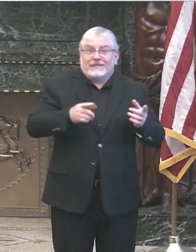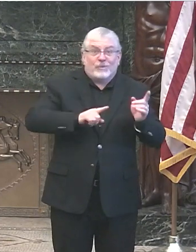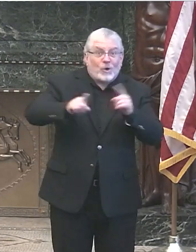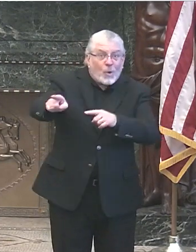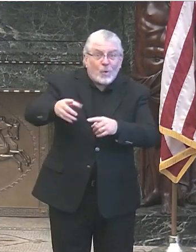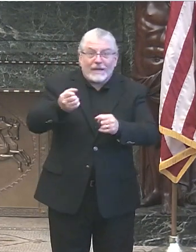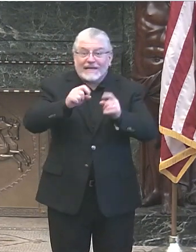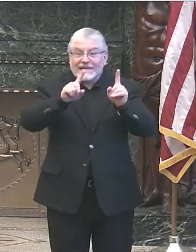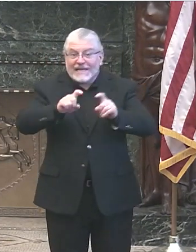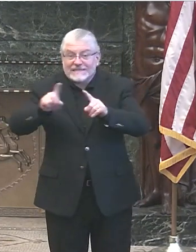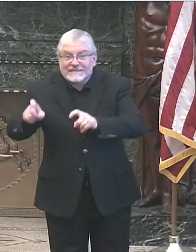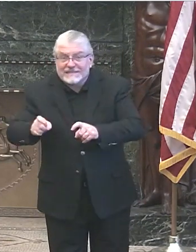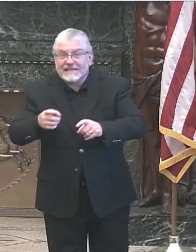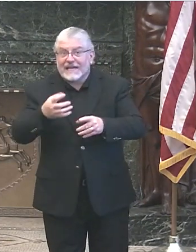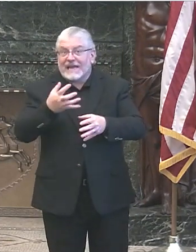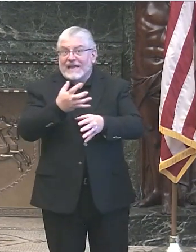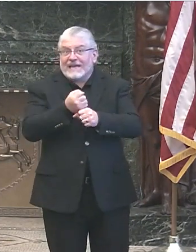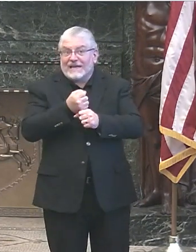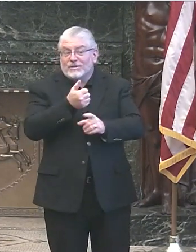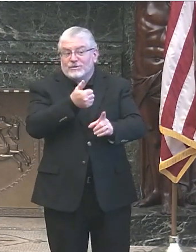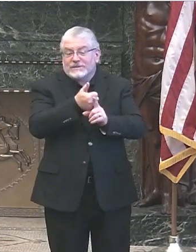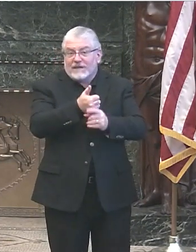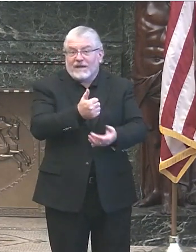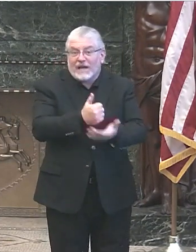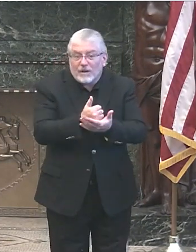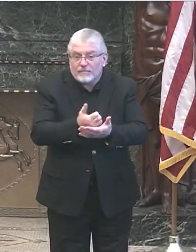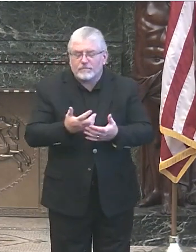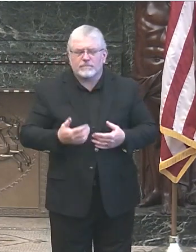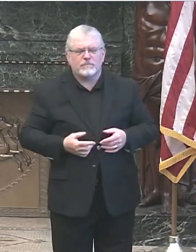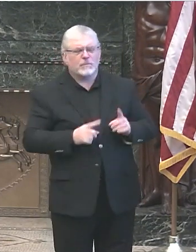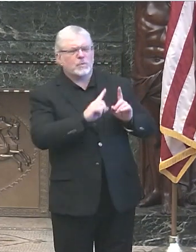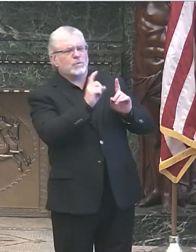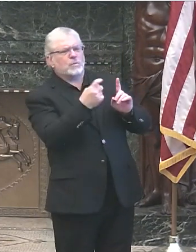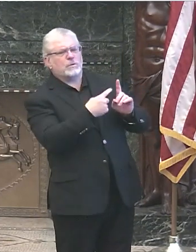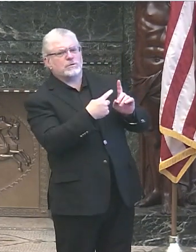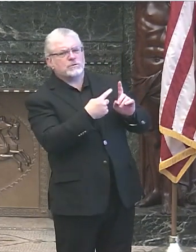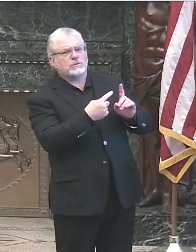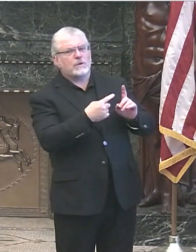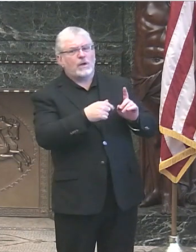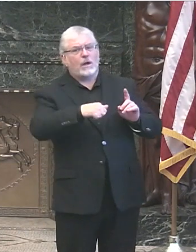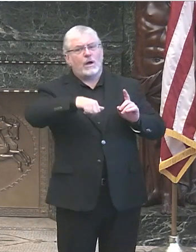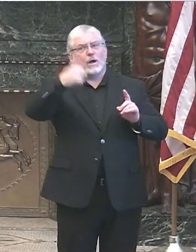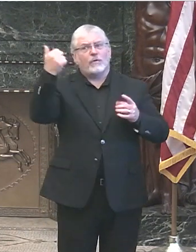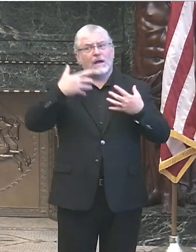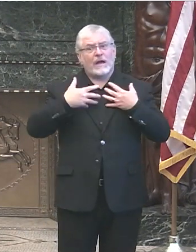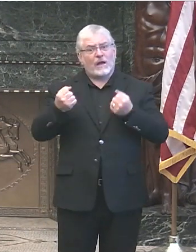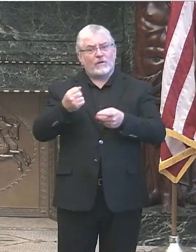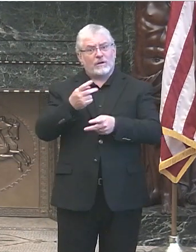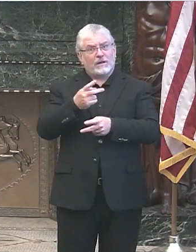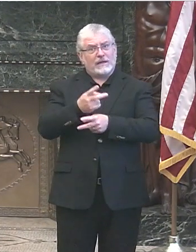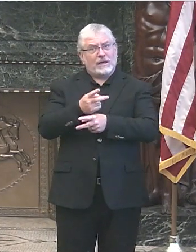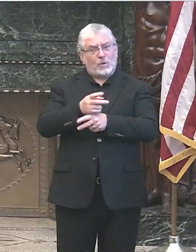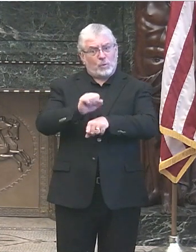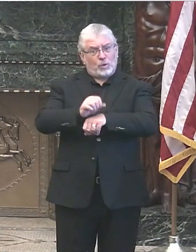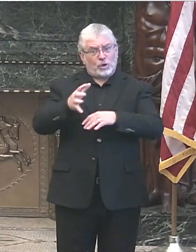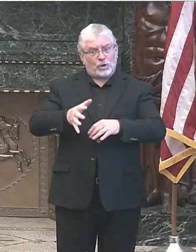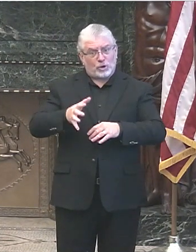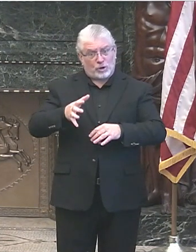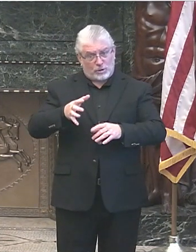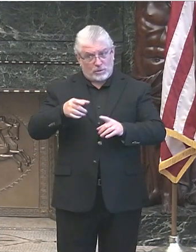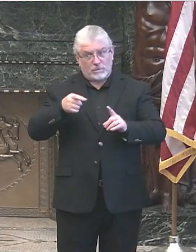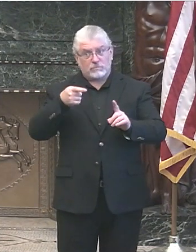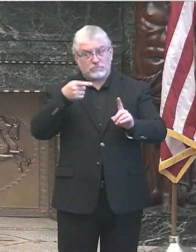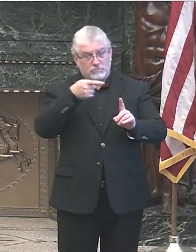Any additional health care, like targeting specifically the African American community, resources, efforts, educational